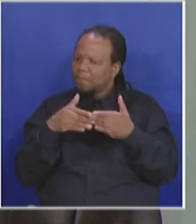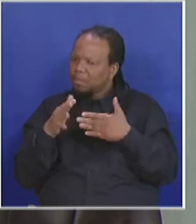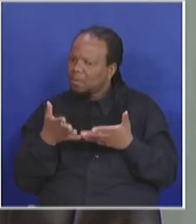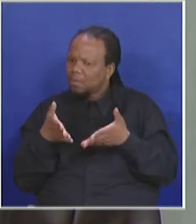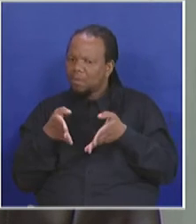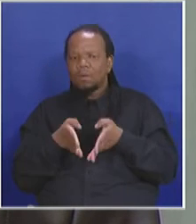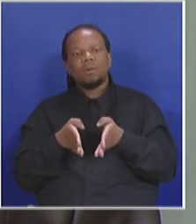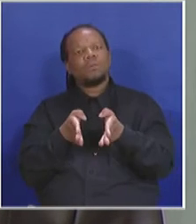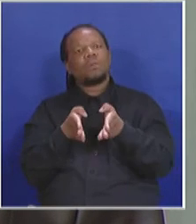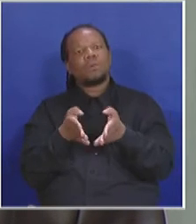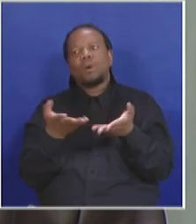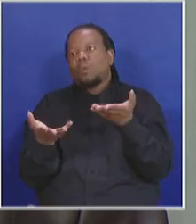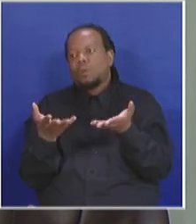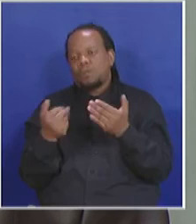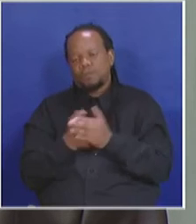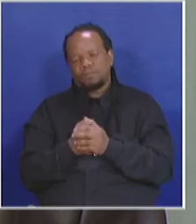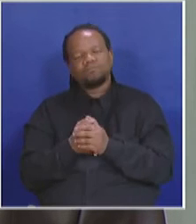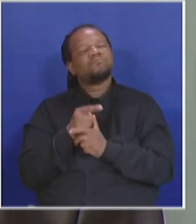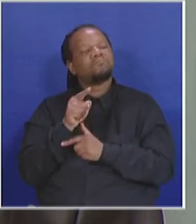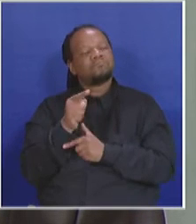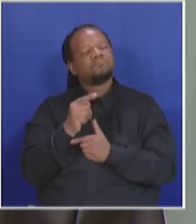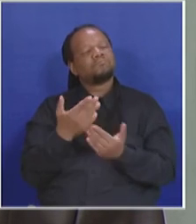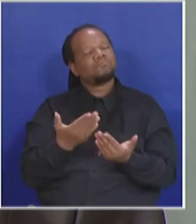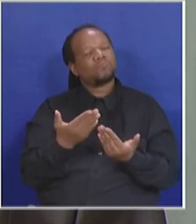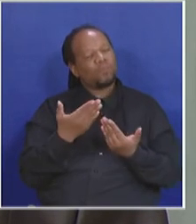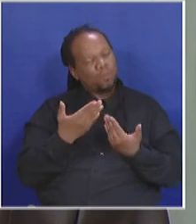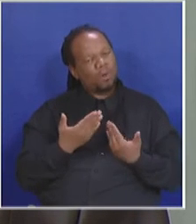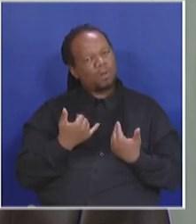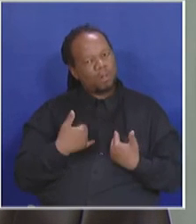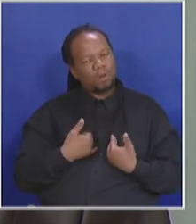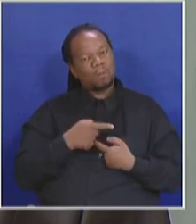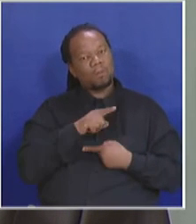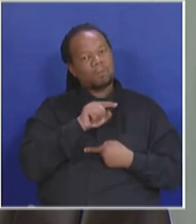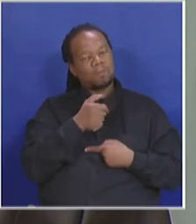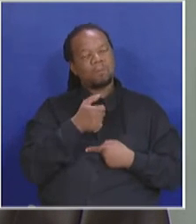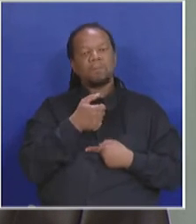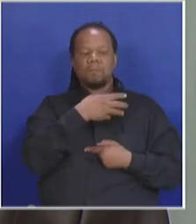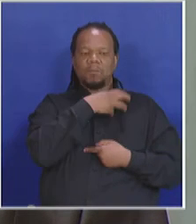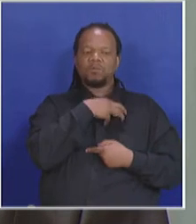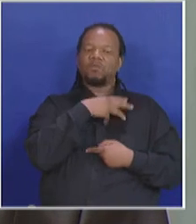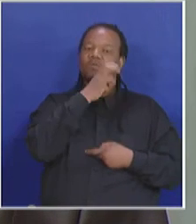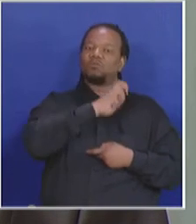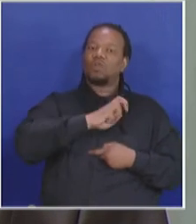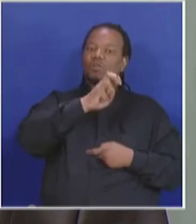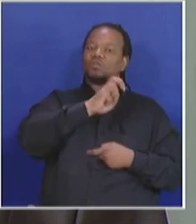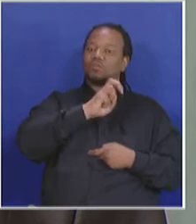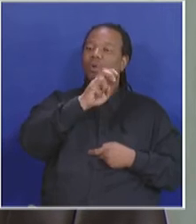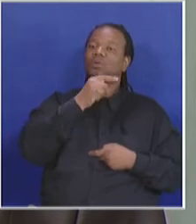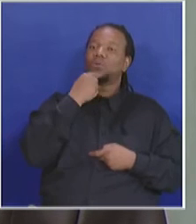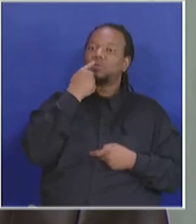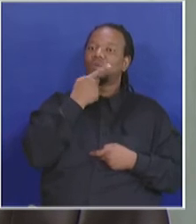investment. We welcome and acknowledge discount rates announced by the Minister of Transport for the surrounding communities